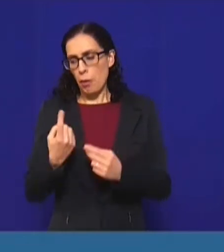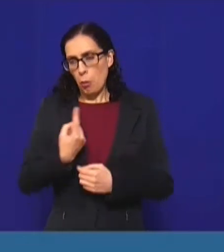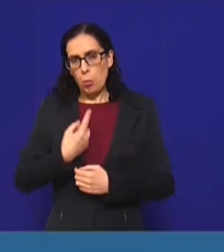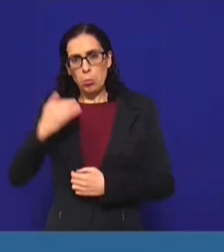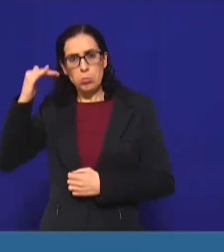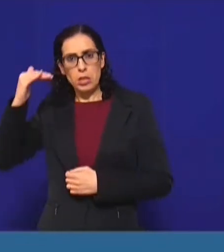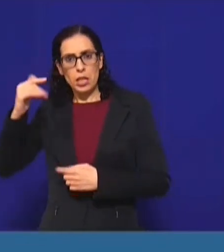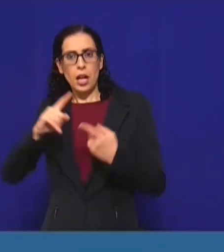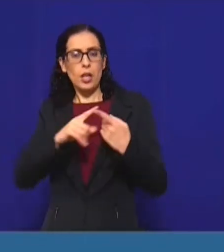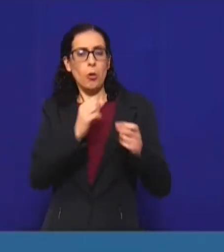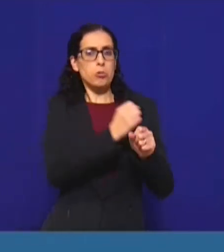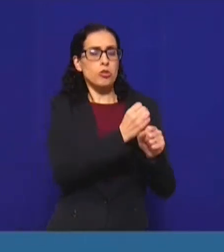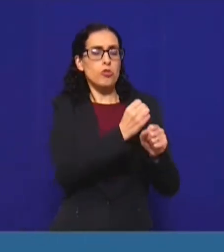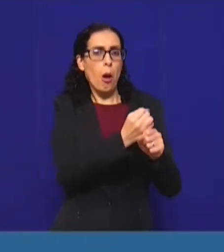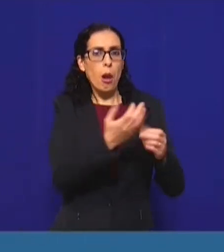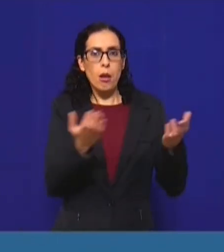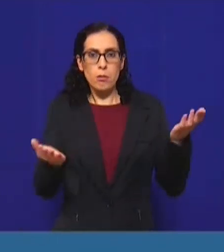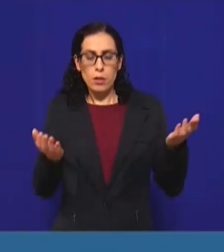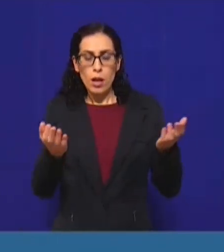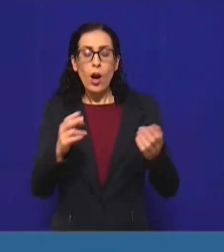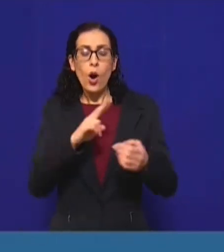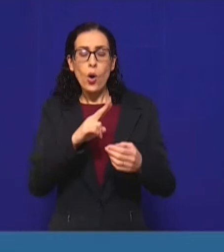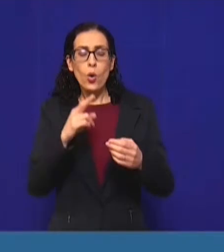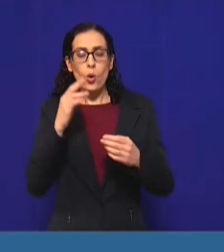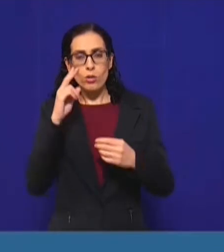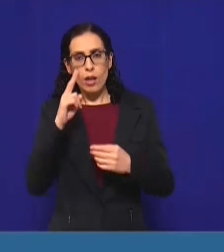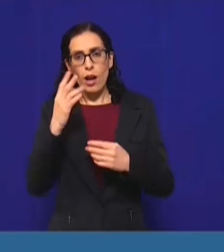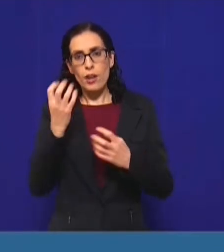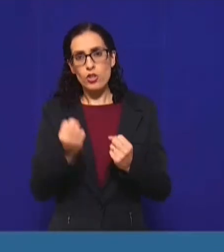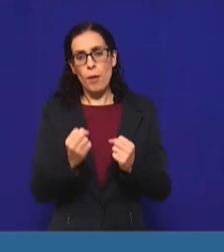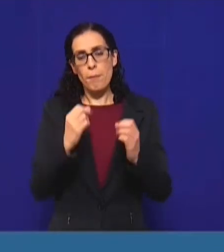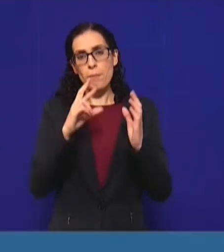fuq il-workplace u anke l-miżuri li hemm fil-popolazzjoni.